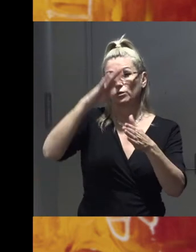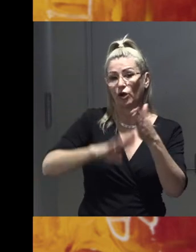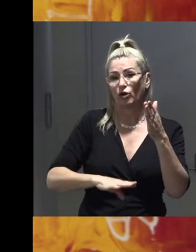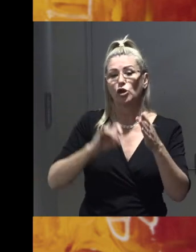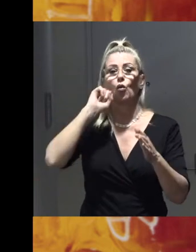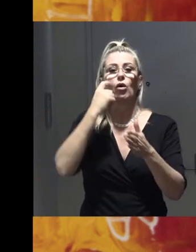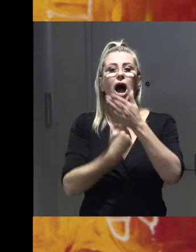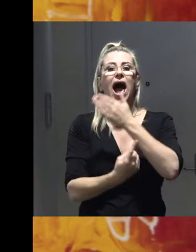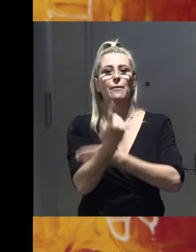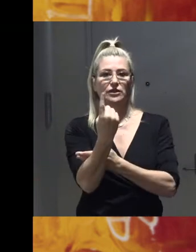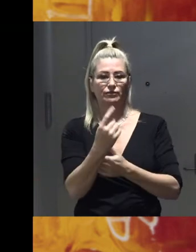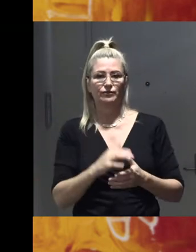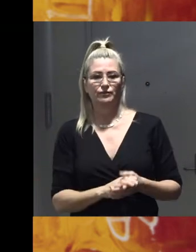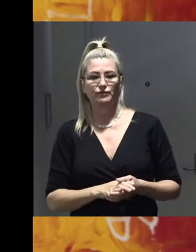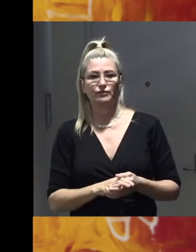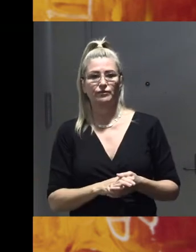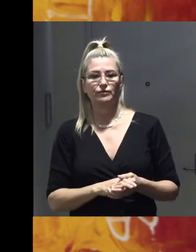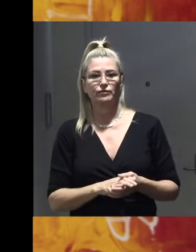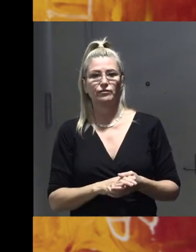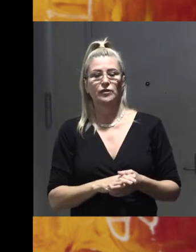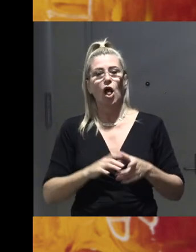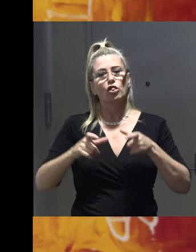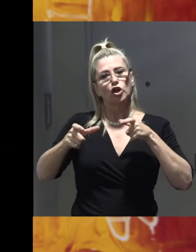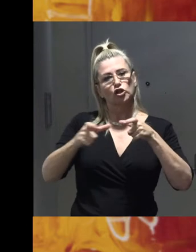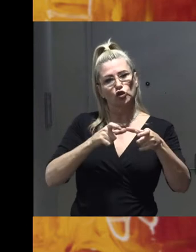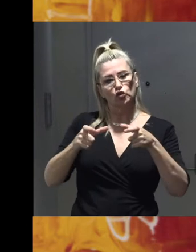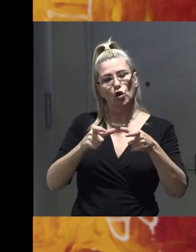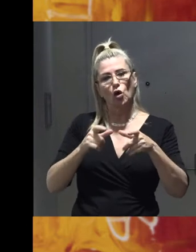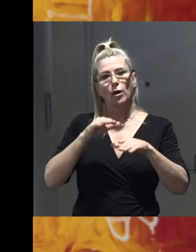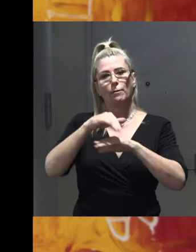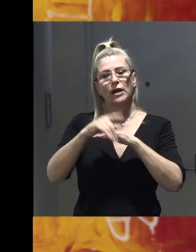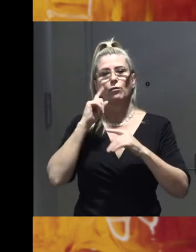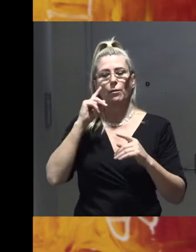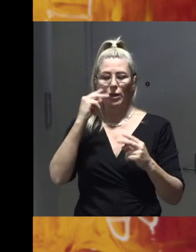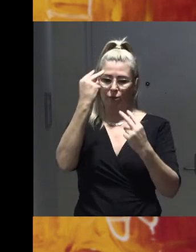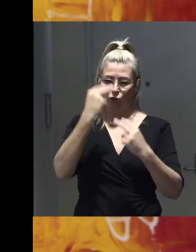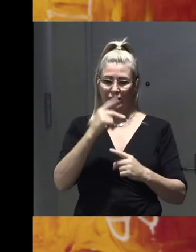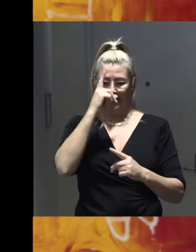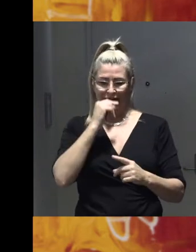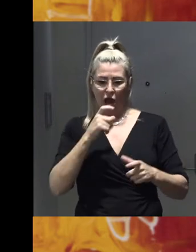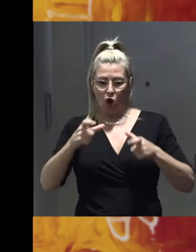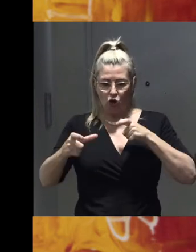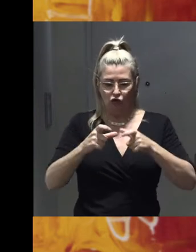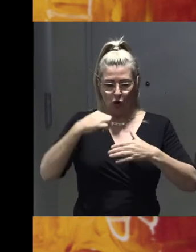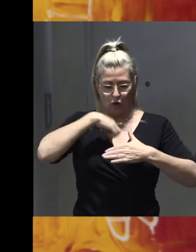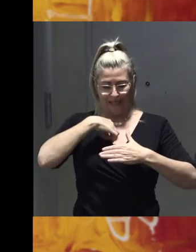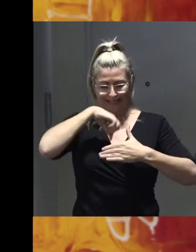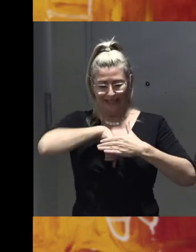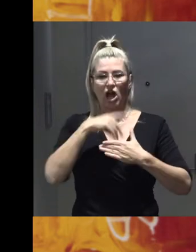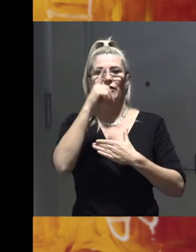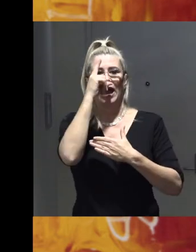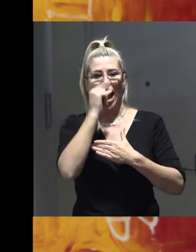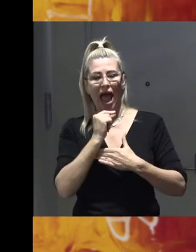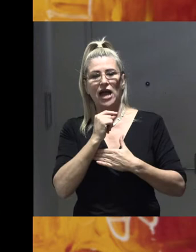happening to the self. And the control refers to the perceived control a person believes they possess in being able to